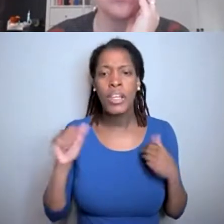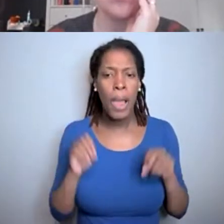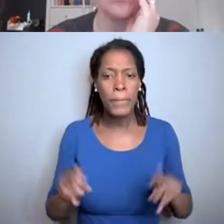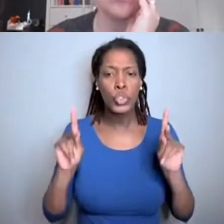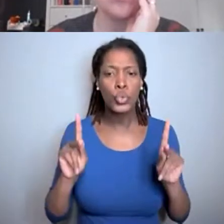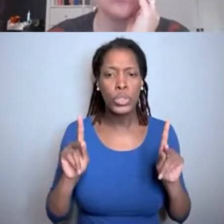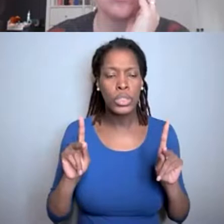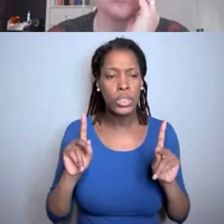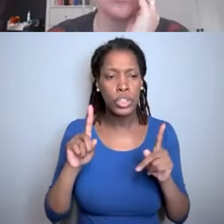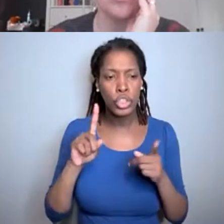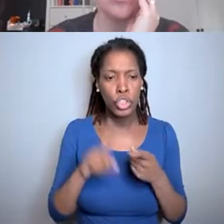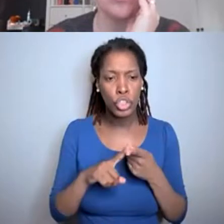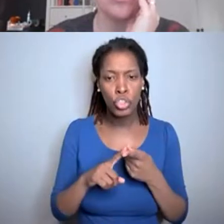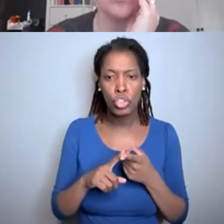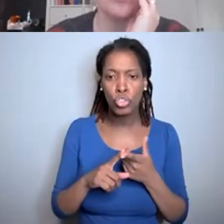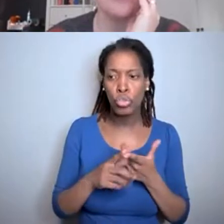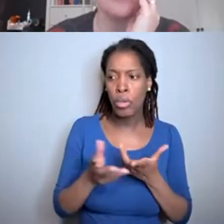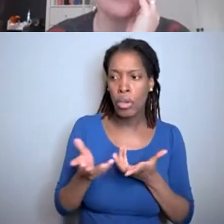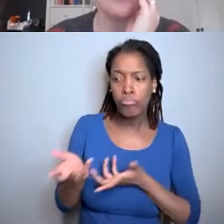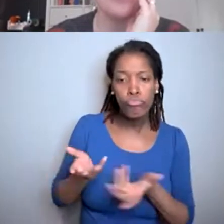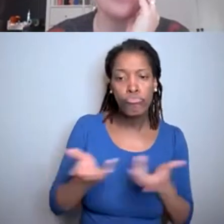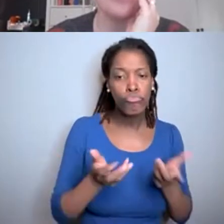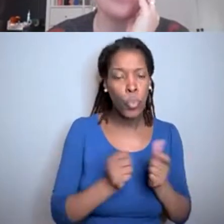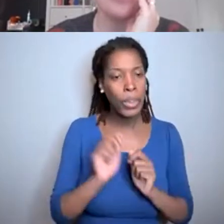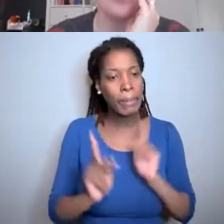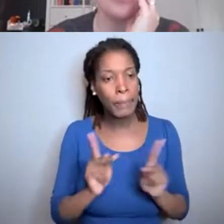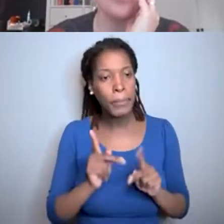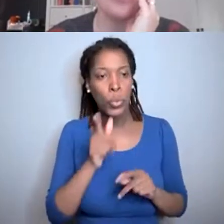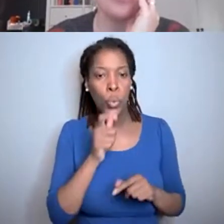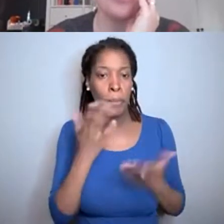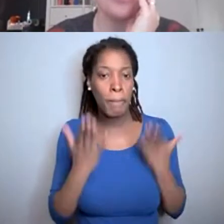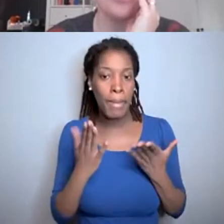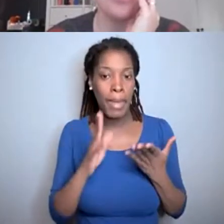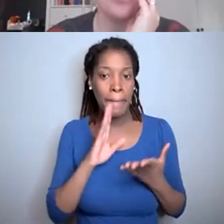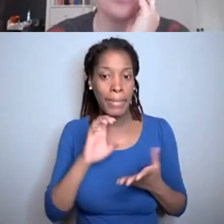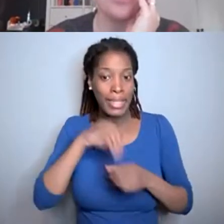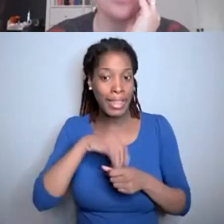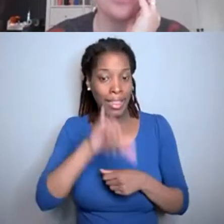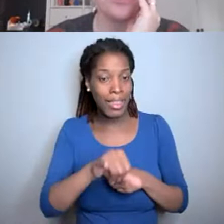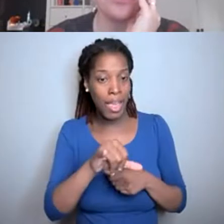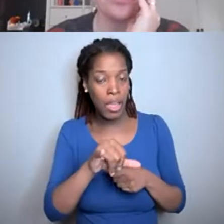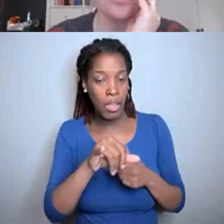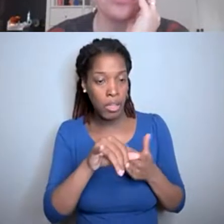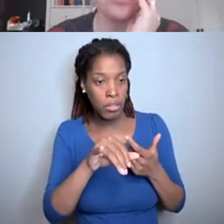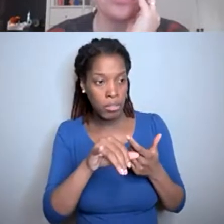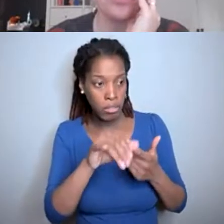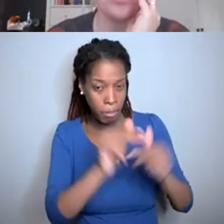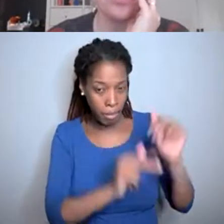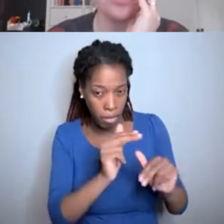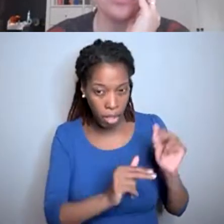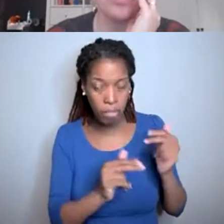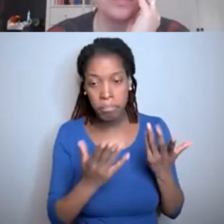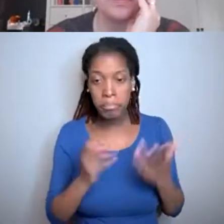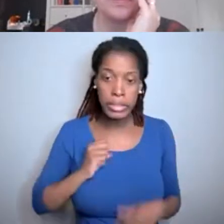inhabit the space staff visitors residents and include them in the collaborative design and creation